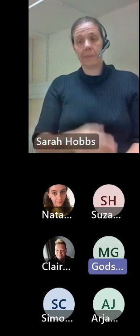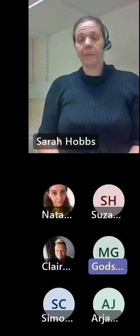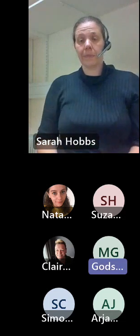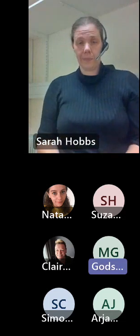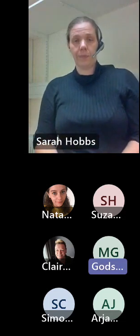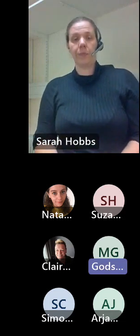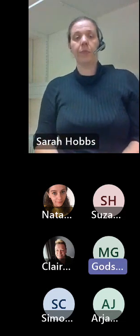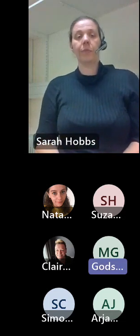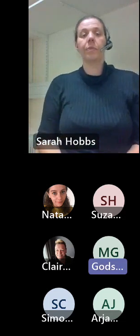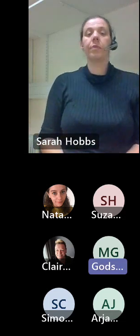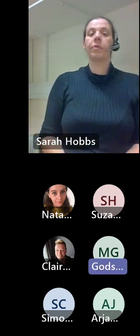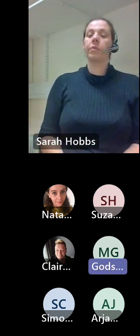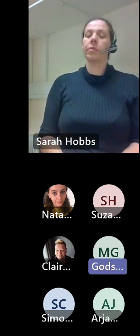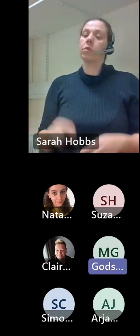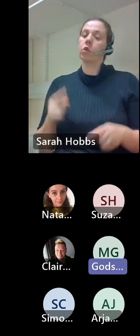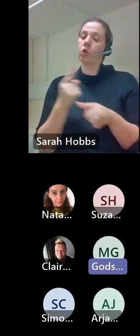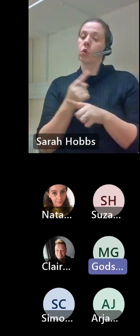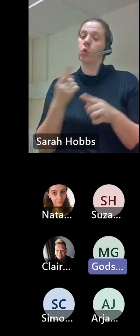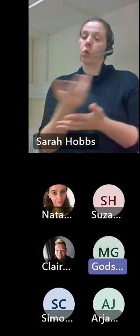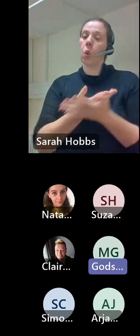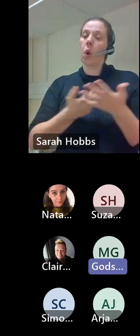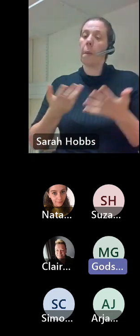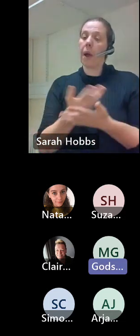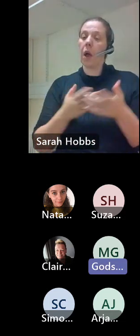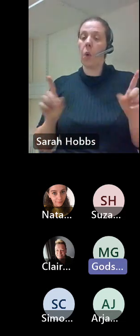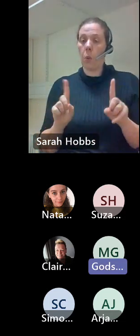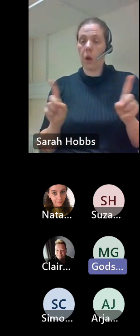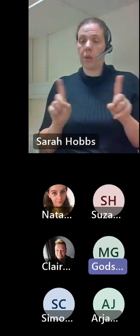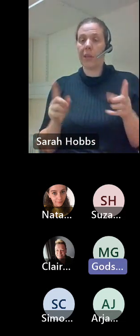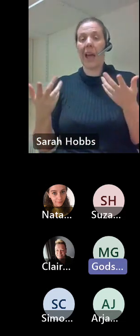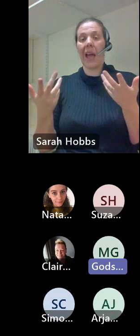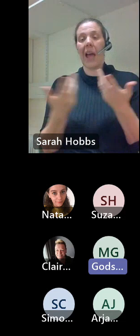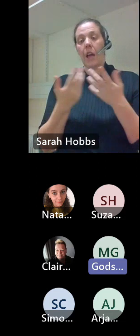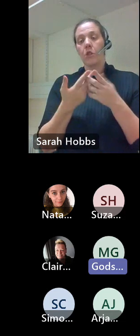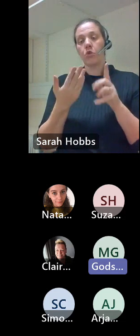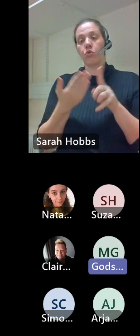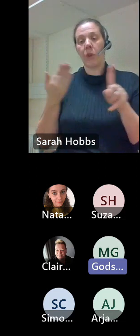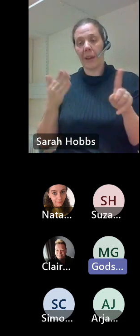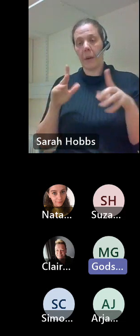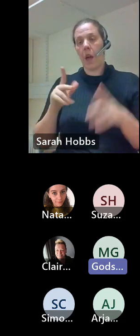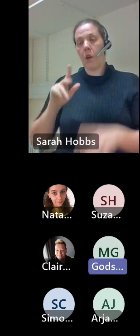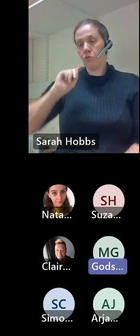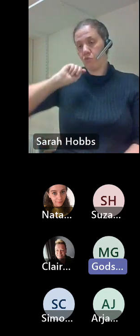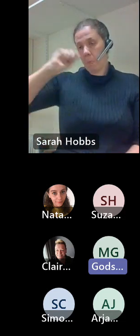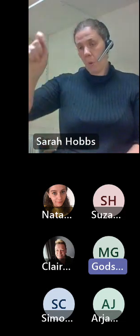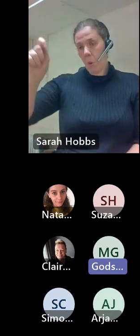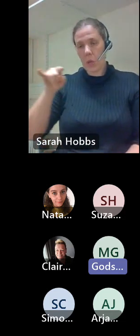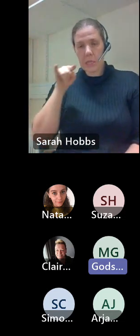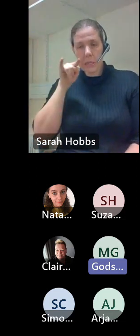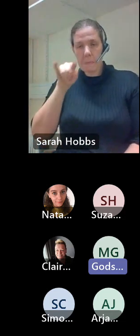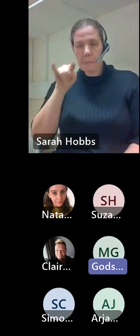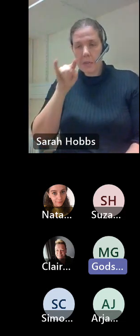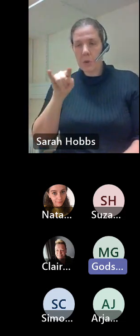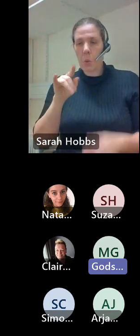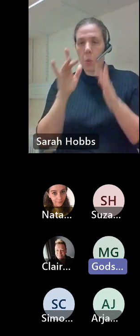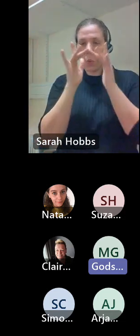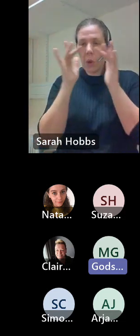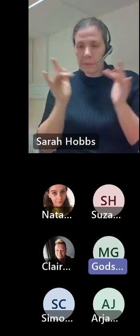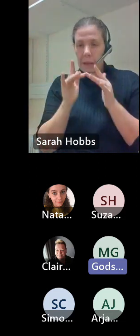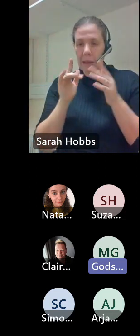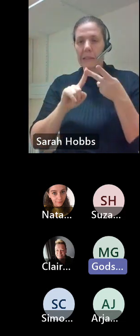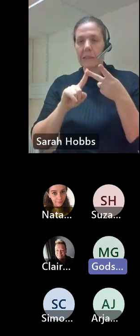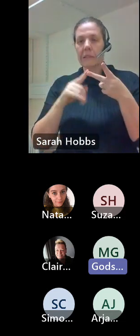The next thing we need to talk about very quickly is how to recognize and report suspicious email, text, websites, adverts, etc.